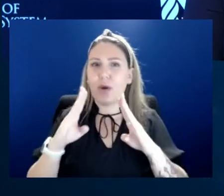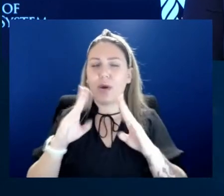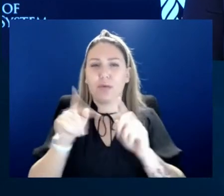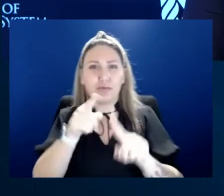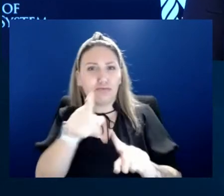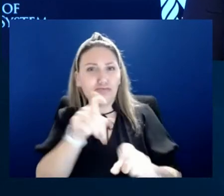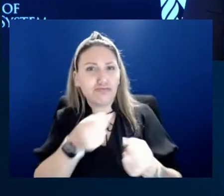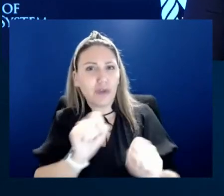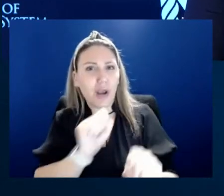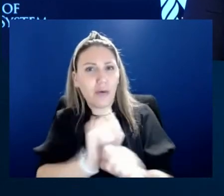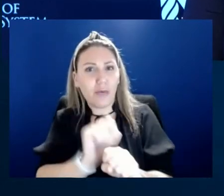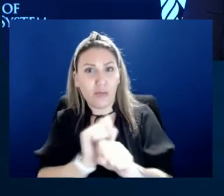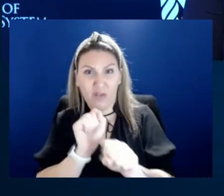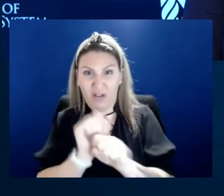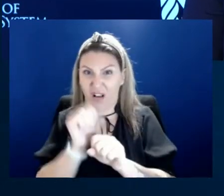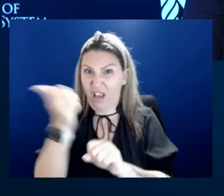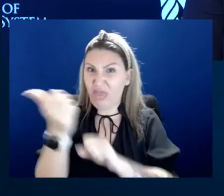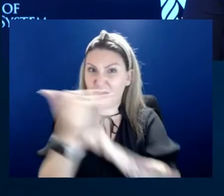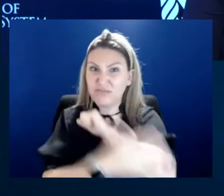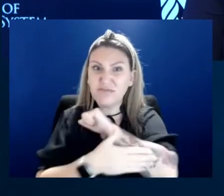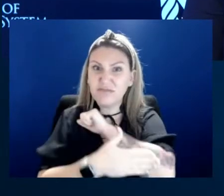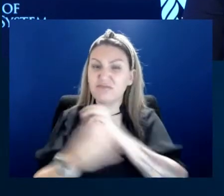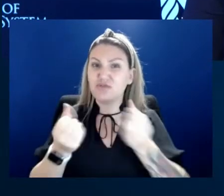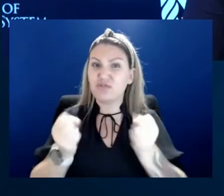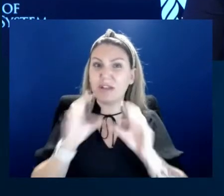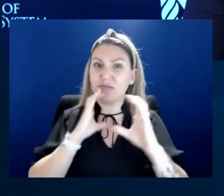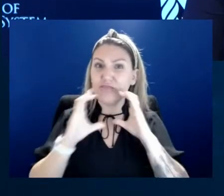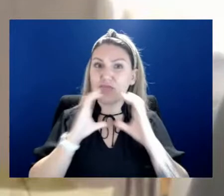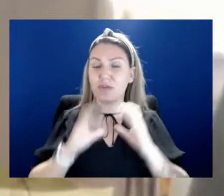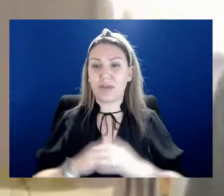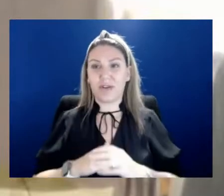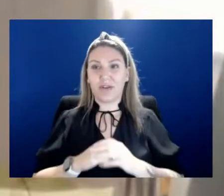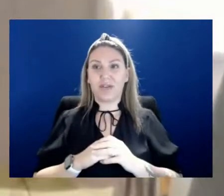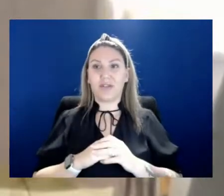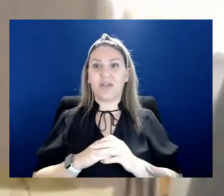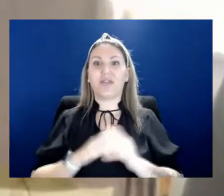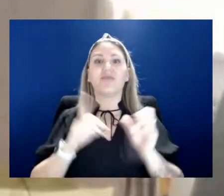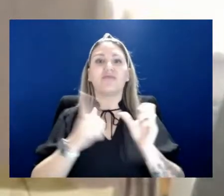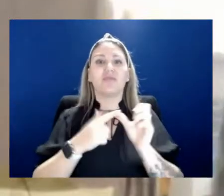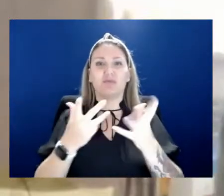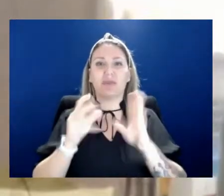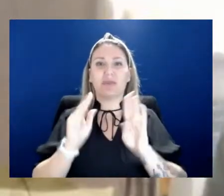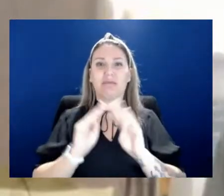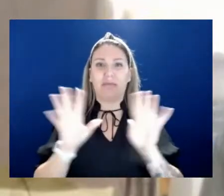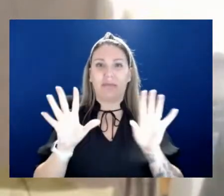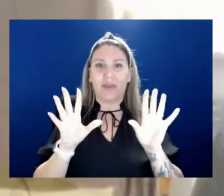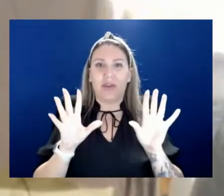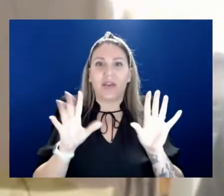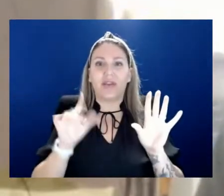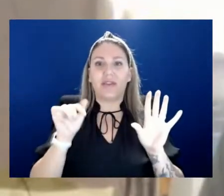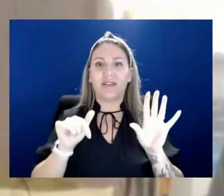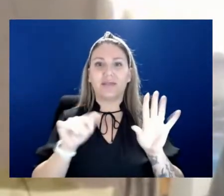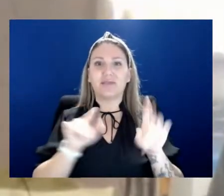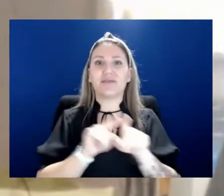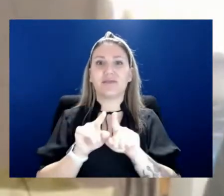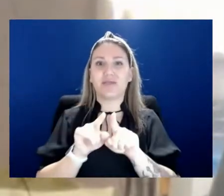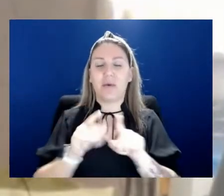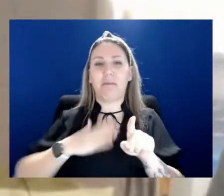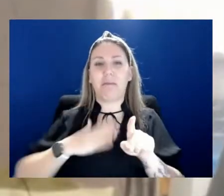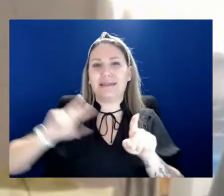just trying to communicate? Well, first, let me clarify. This is also my second trip